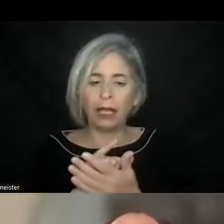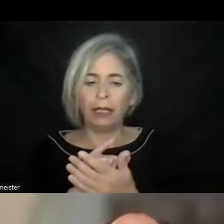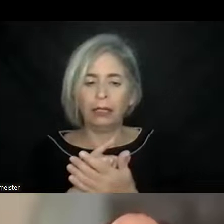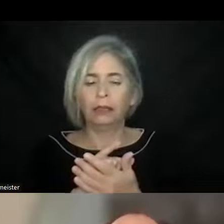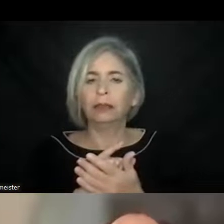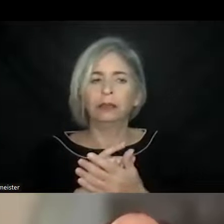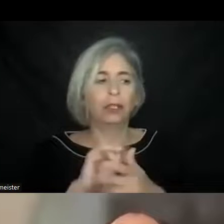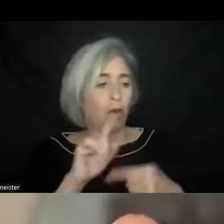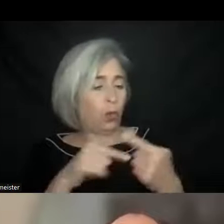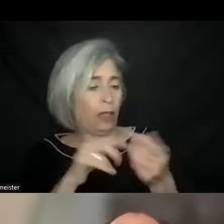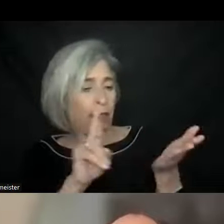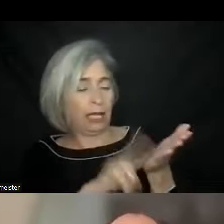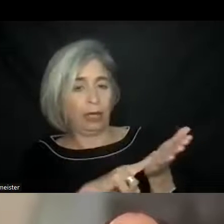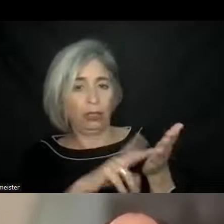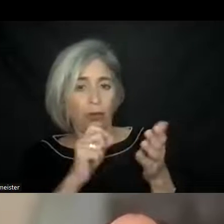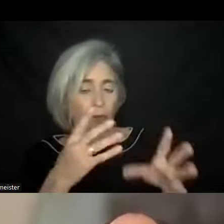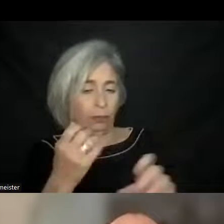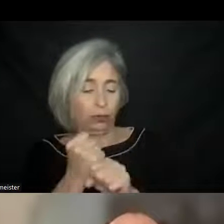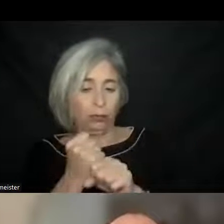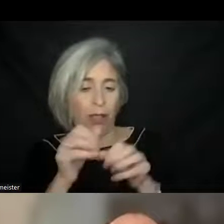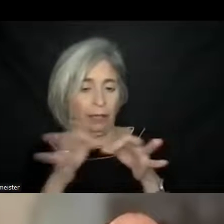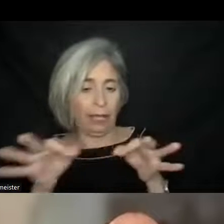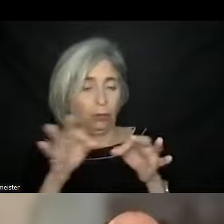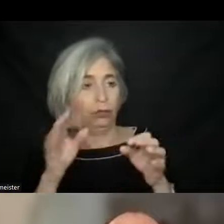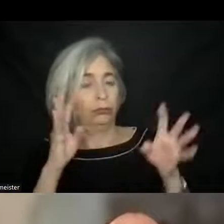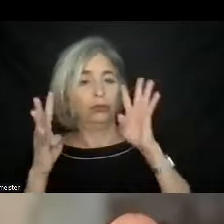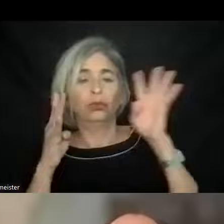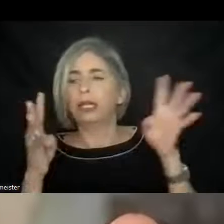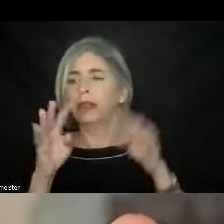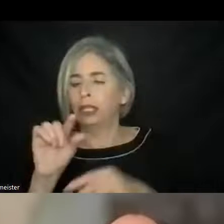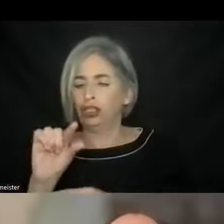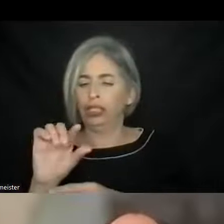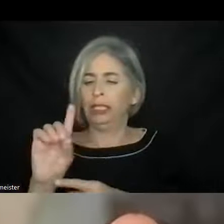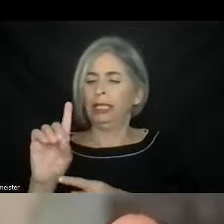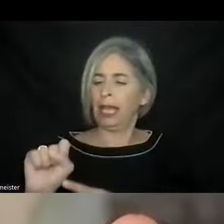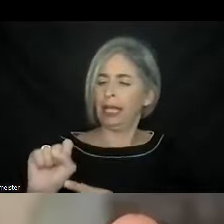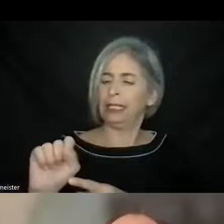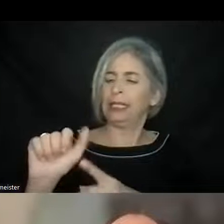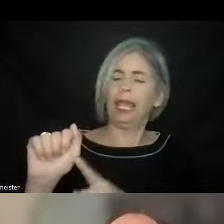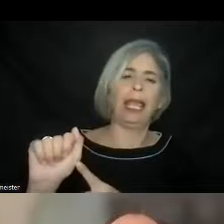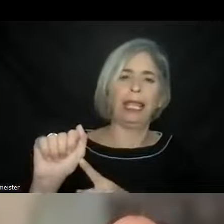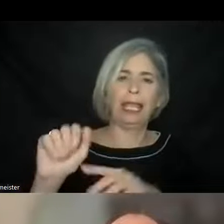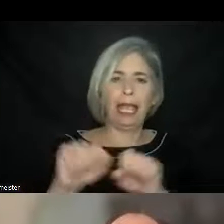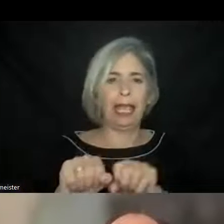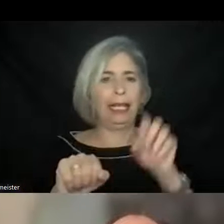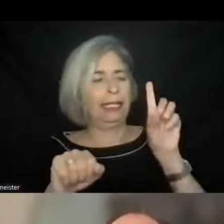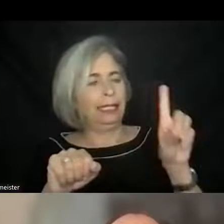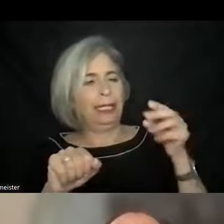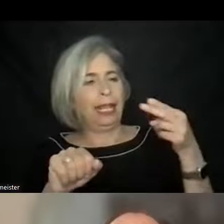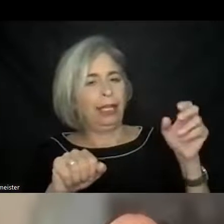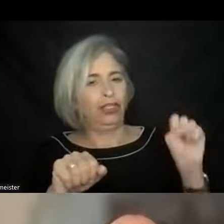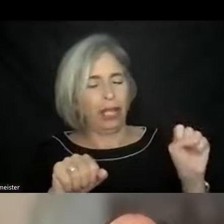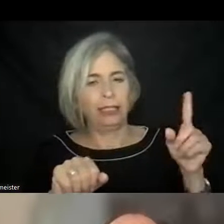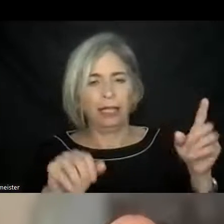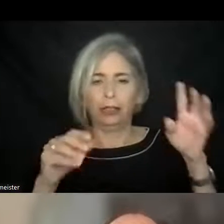that when the contracting or the procurement language is being drafted, like the GSA and the DHS have created some really